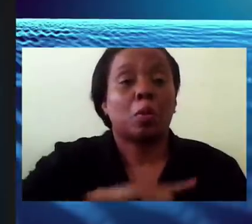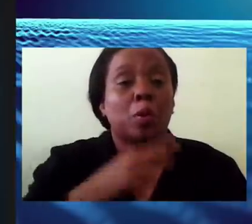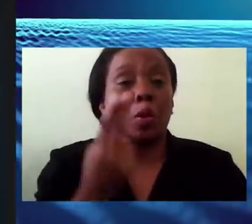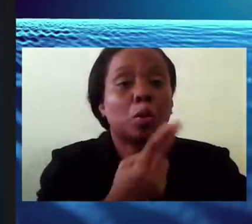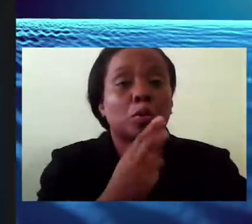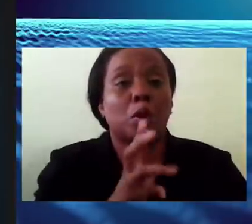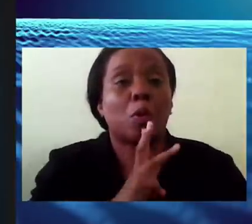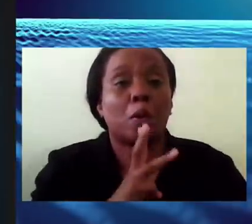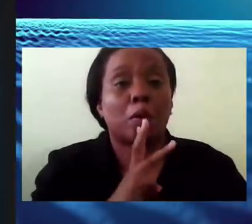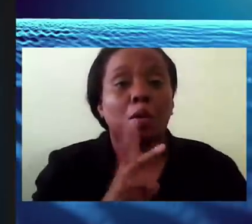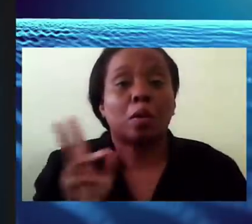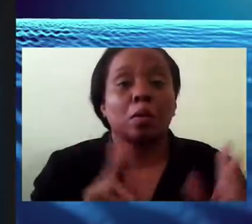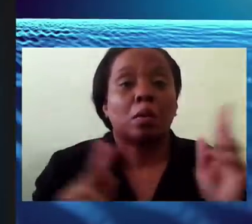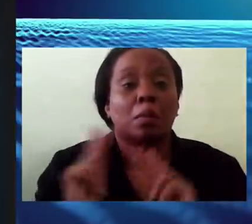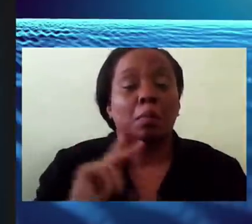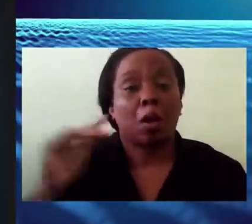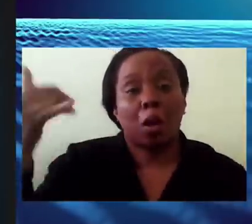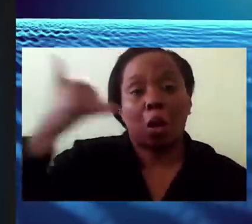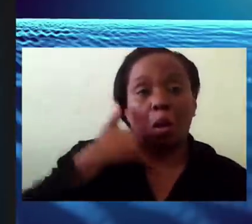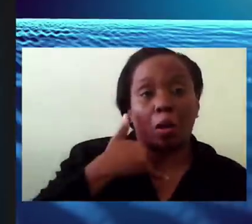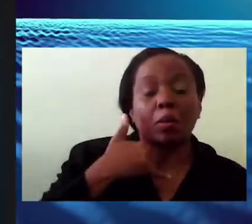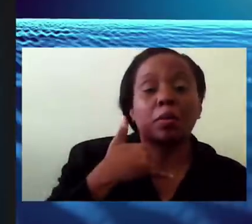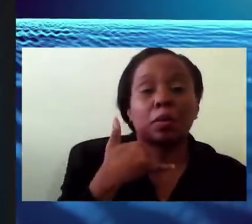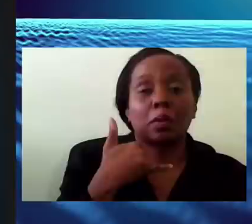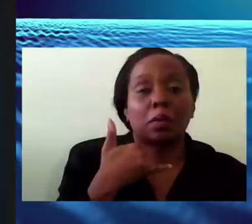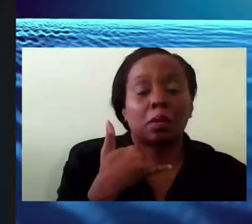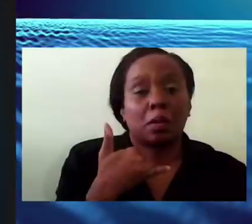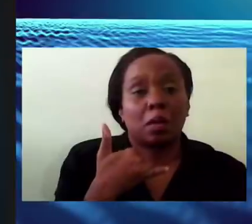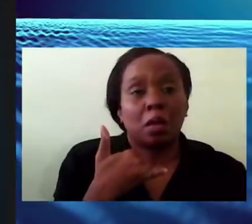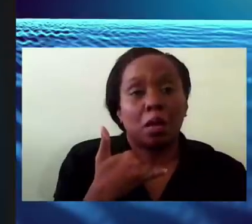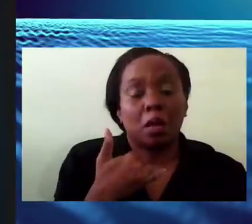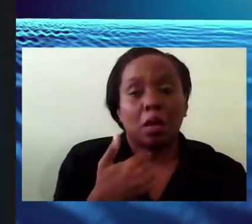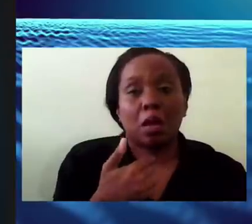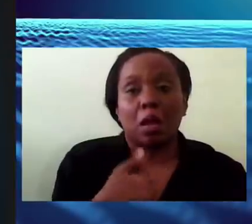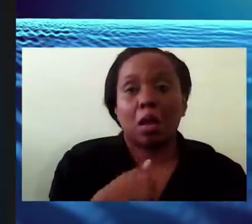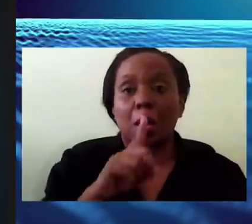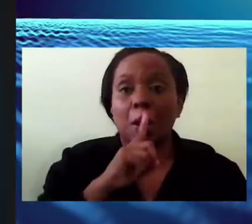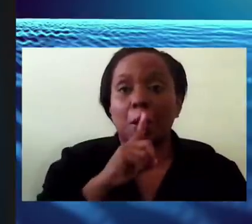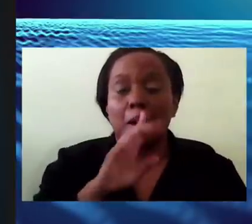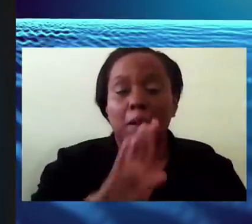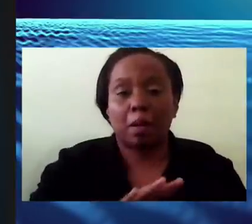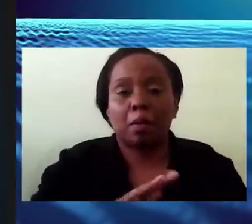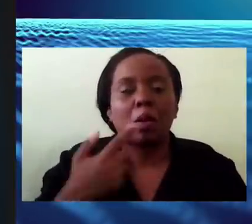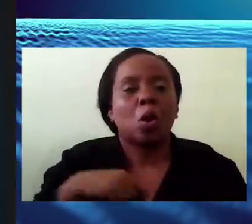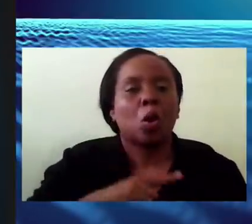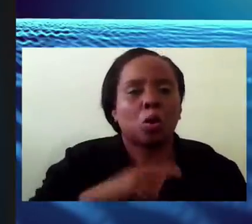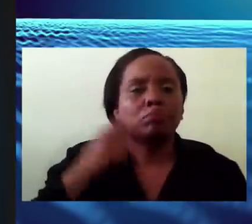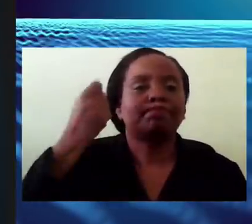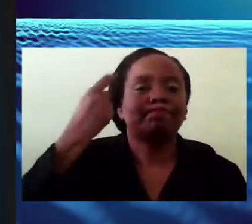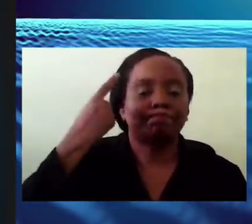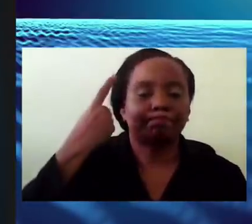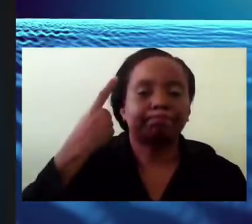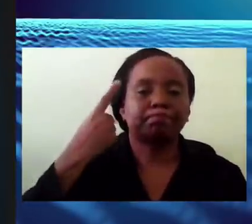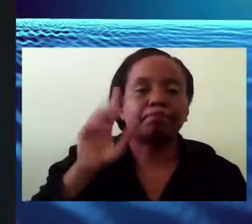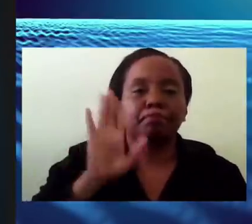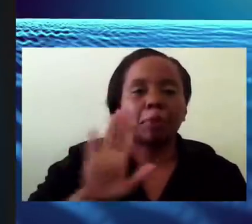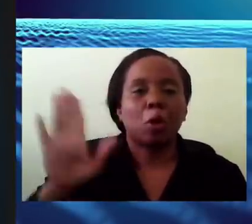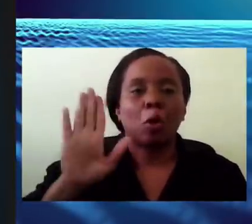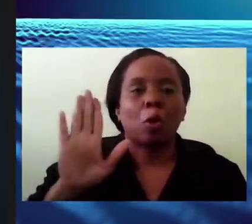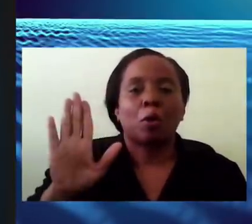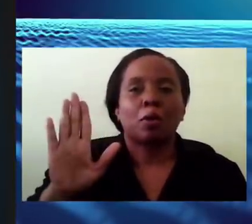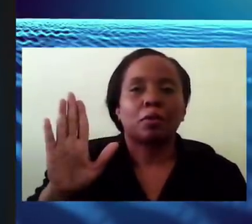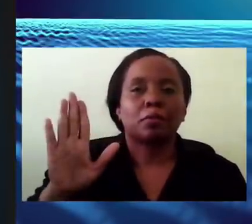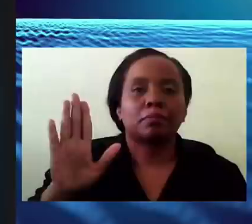called me with very helpful suggestions, and I wish to assure you that these suggestions were taken. But quite frankly, from a couple of days